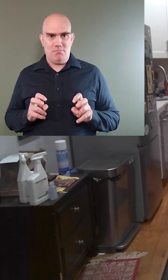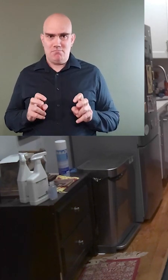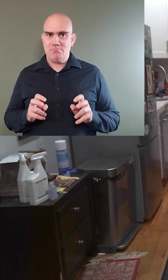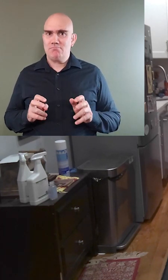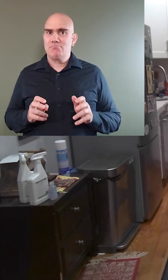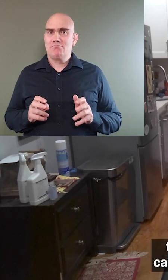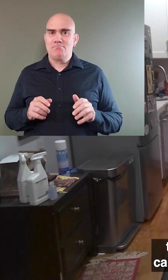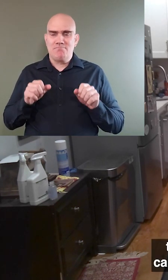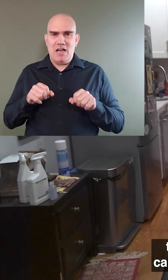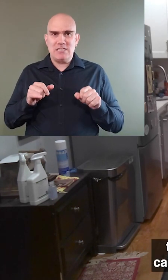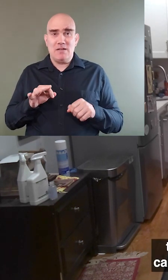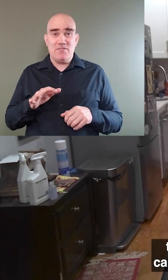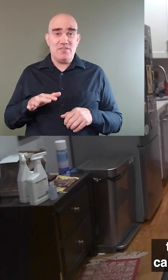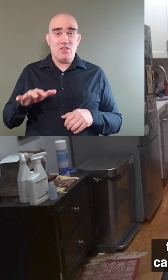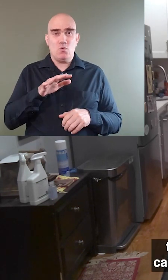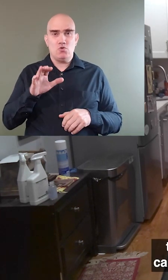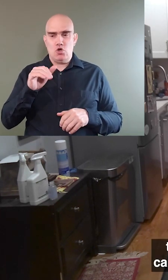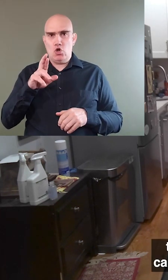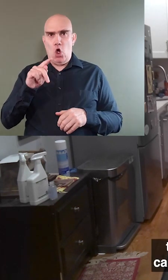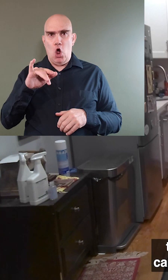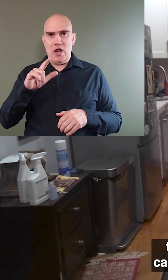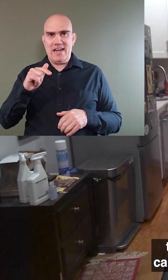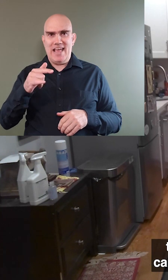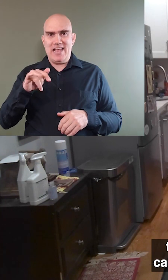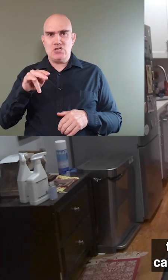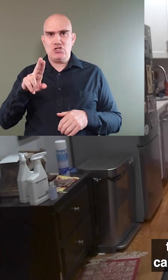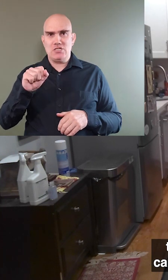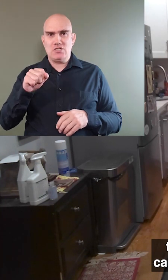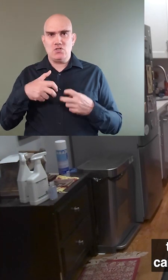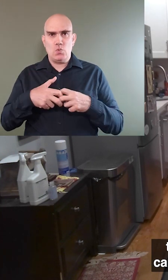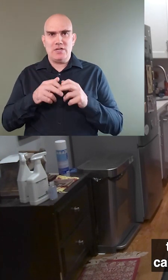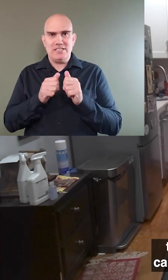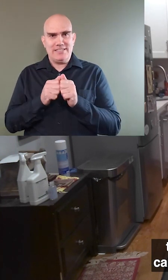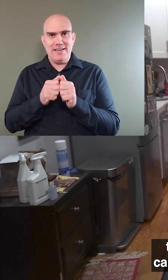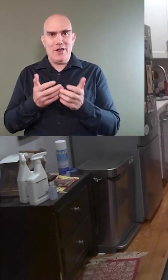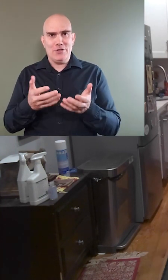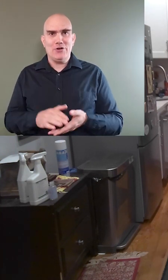explore the possibilities of these cartilaginous joints together.